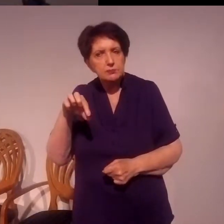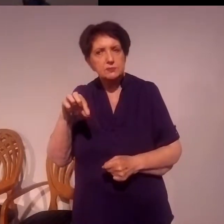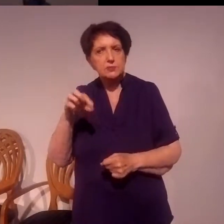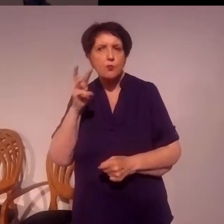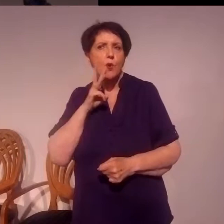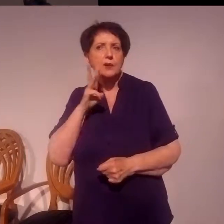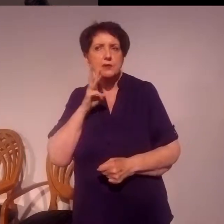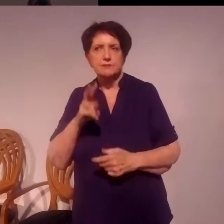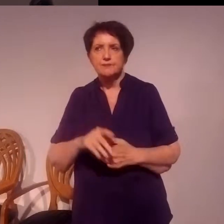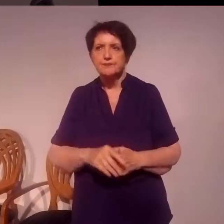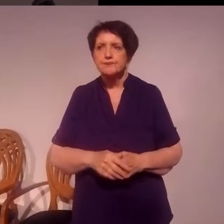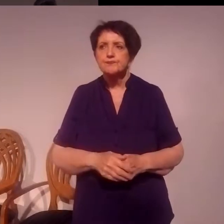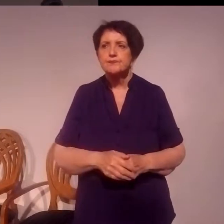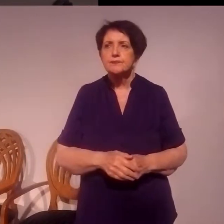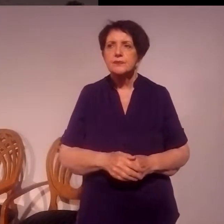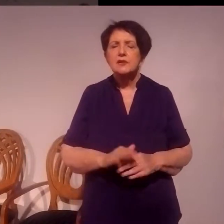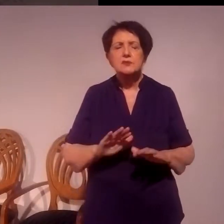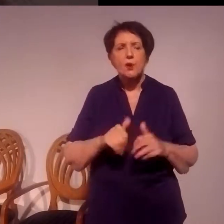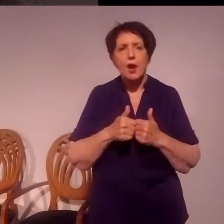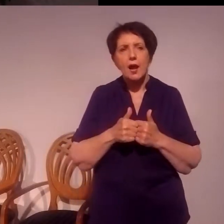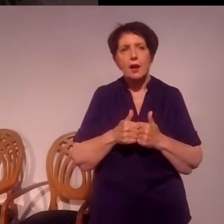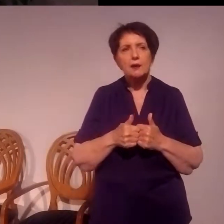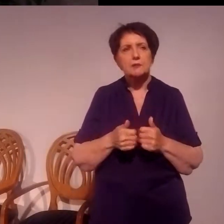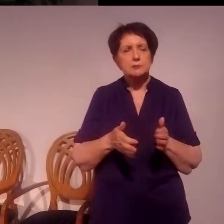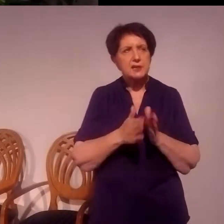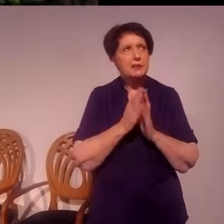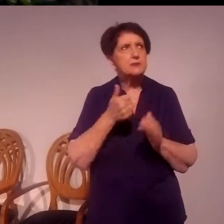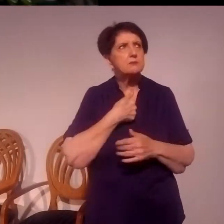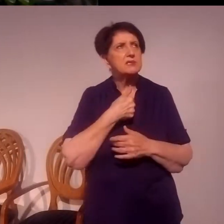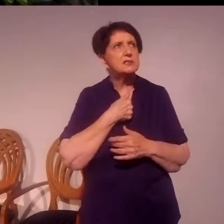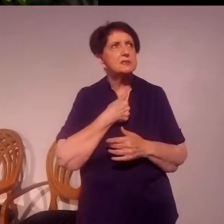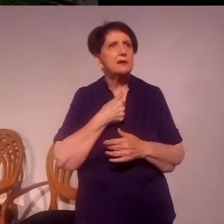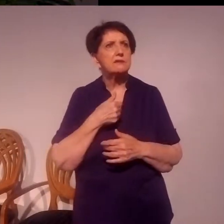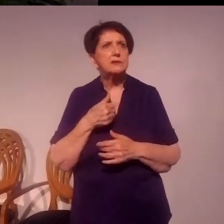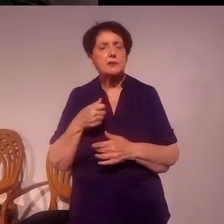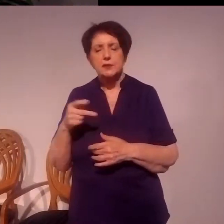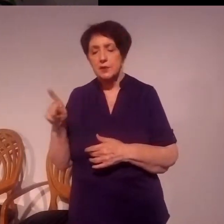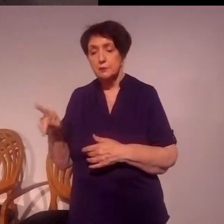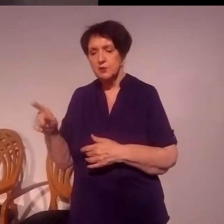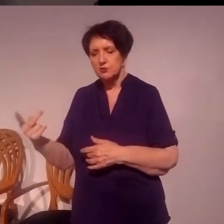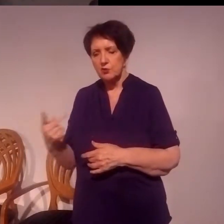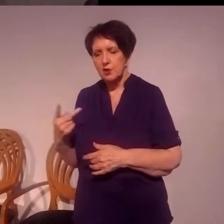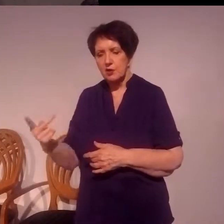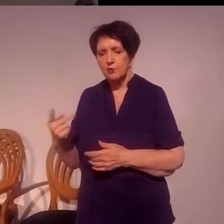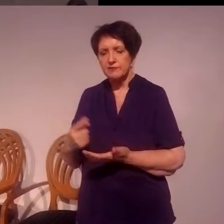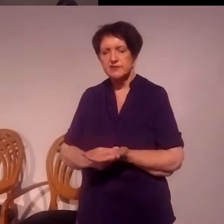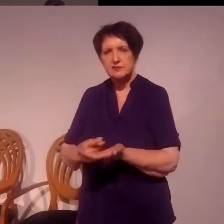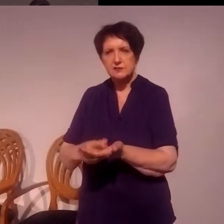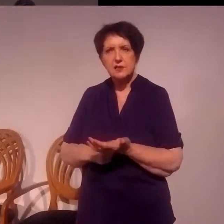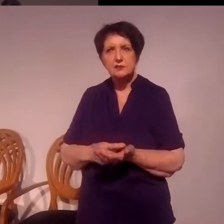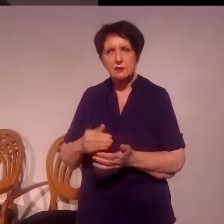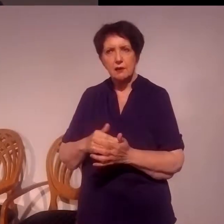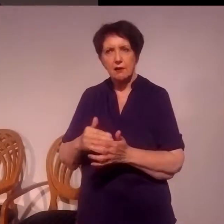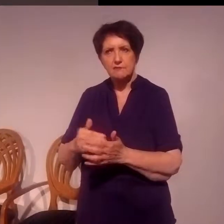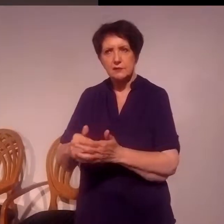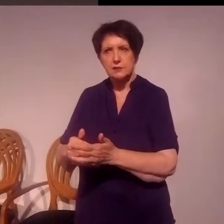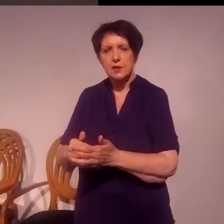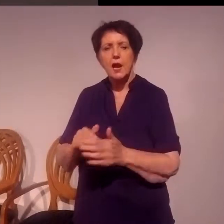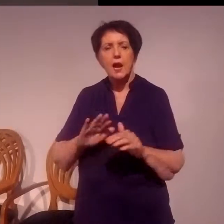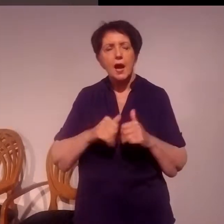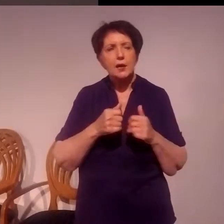So how, I've been asking myself this question, and Dr. Peter and I talk about this a lot. How do we find